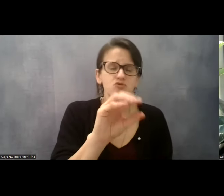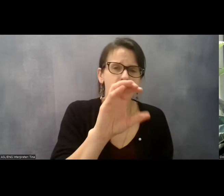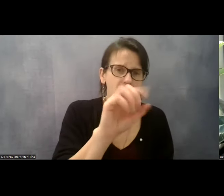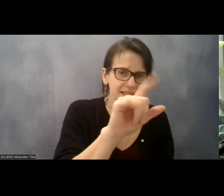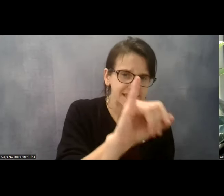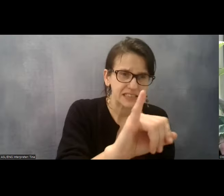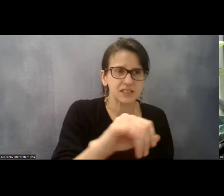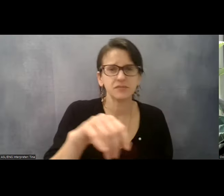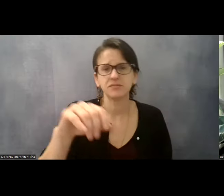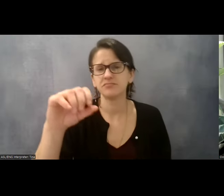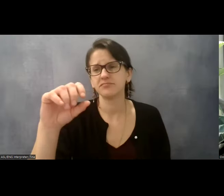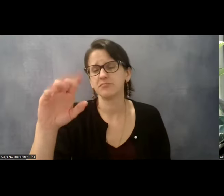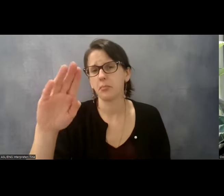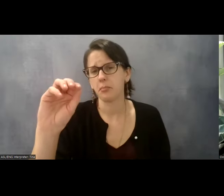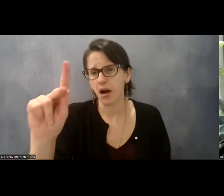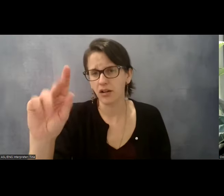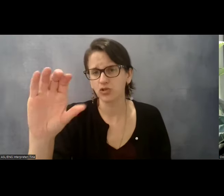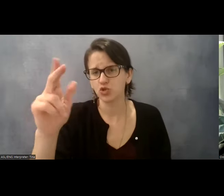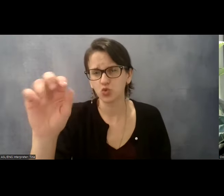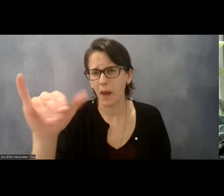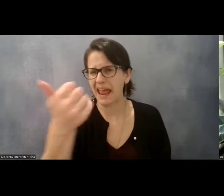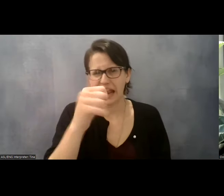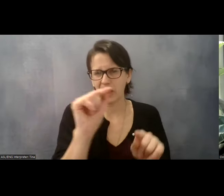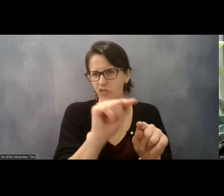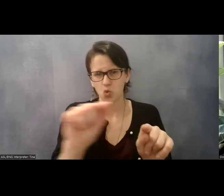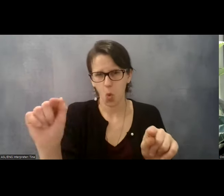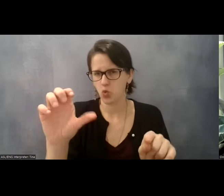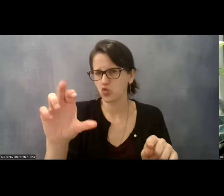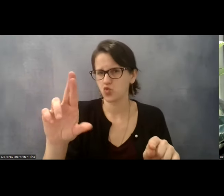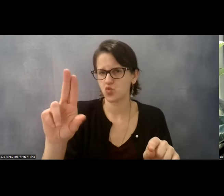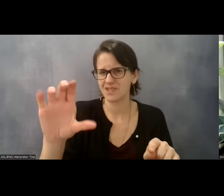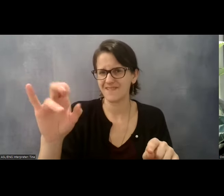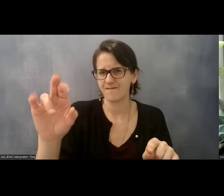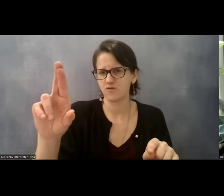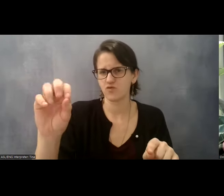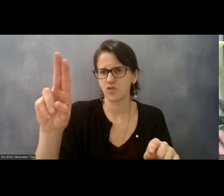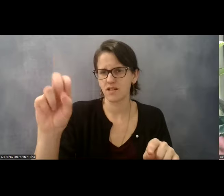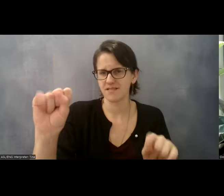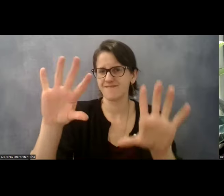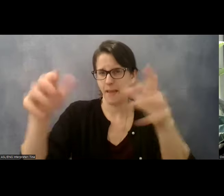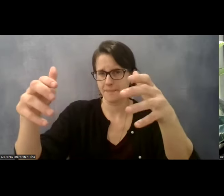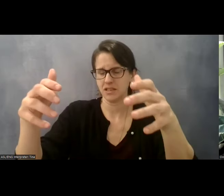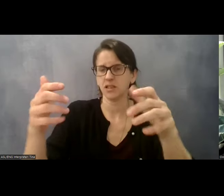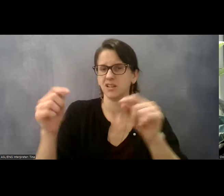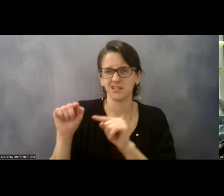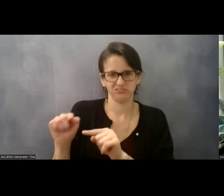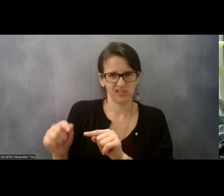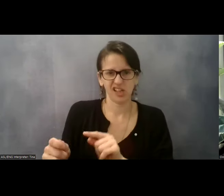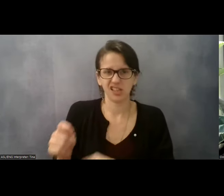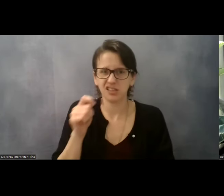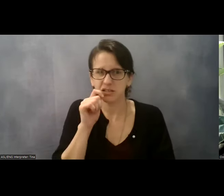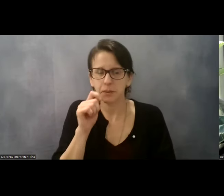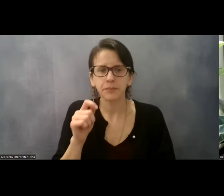well. It's in all cruciferous vegetables. But cabbage has a lot. And just a little bit of the raw, even mixed in with cooked, gives